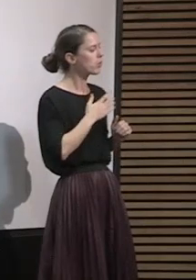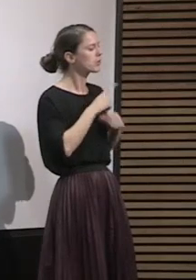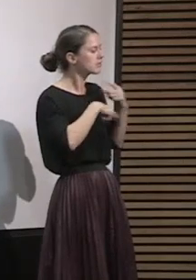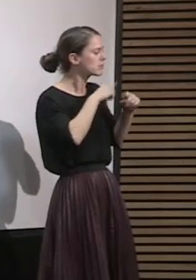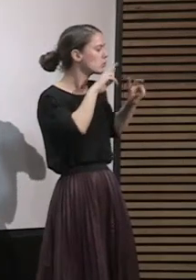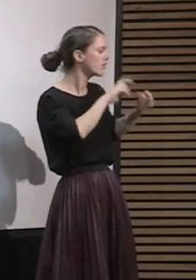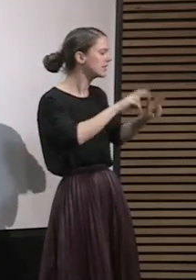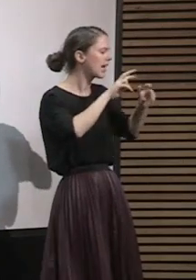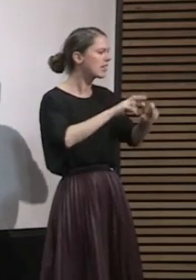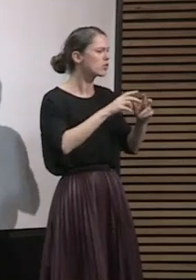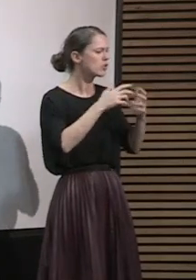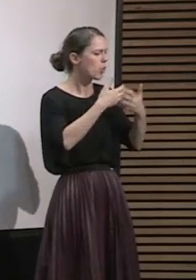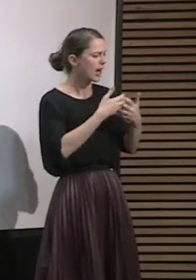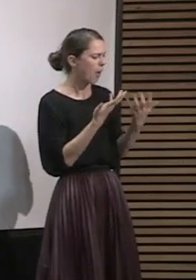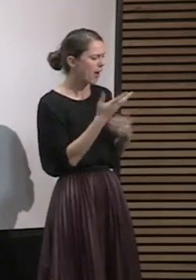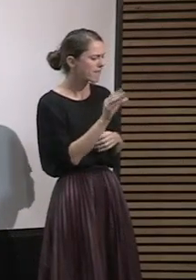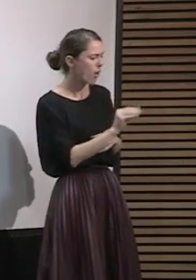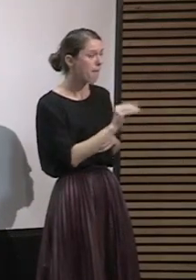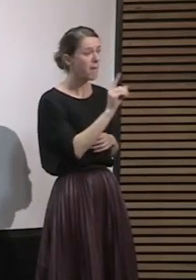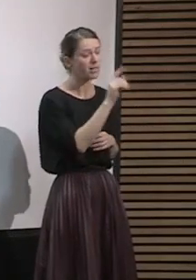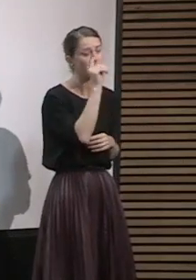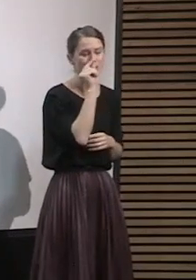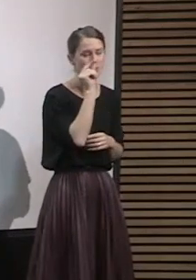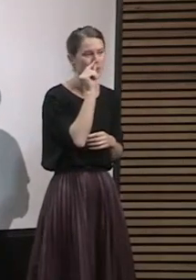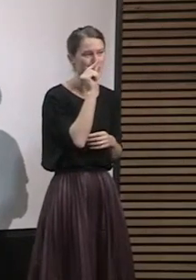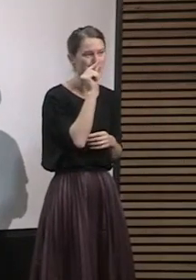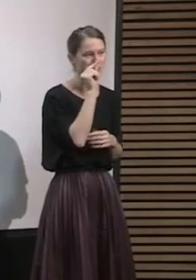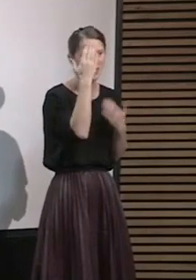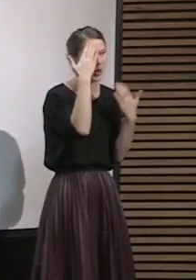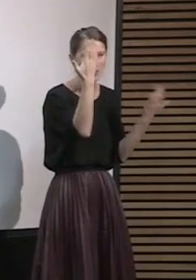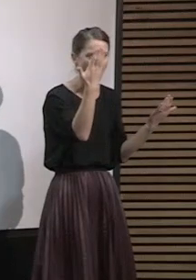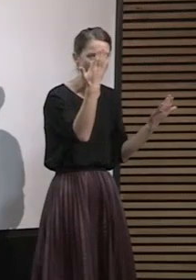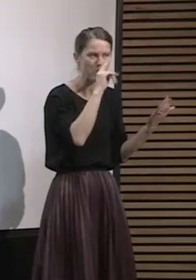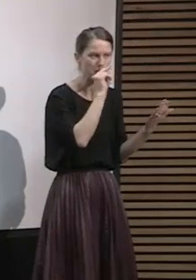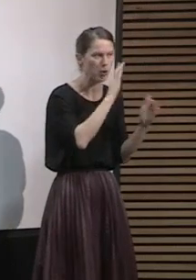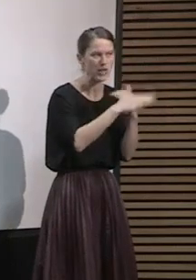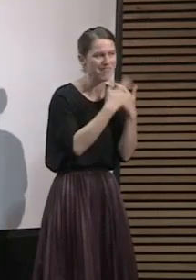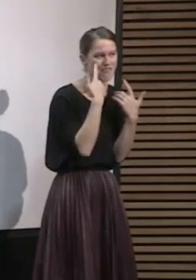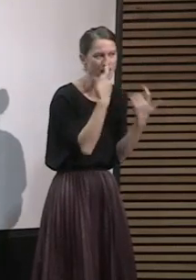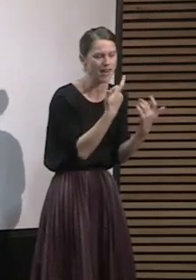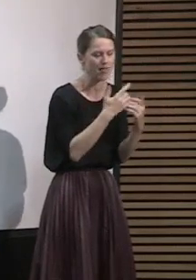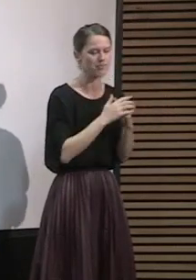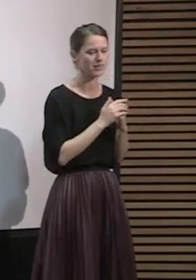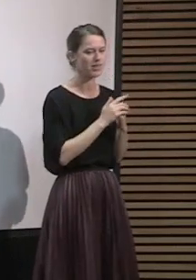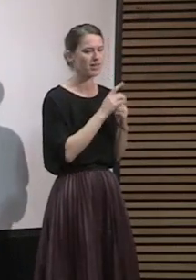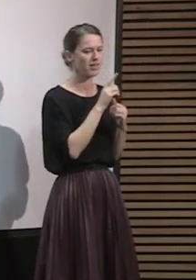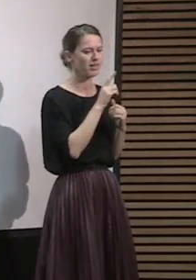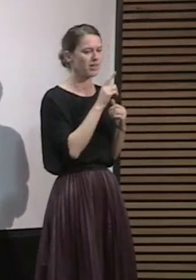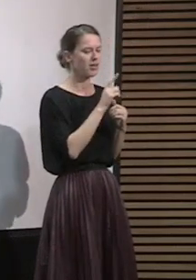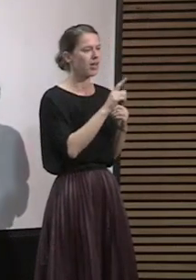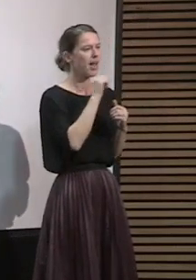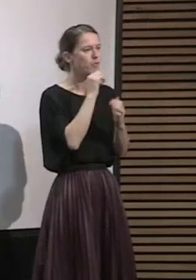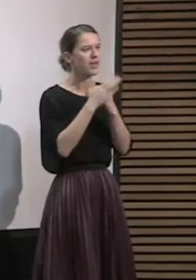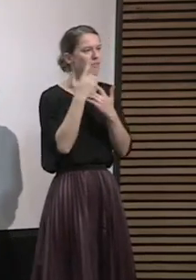investigatory work to try and determine that, but it may be the case that we don't, and that wouldn't be a reason not to lower our alert